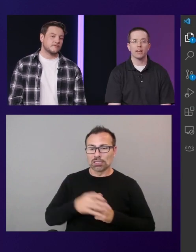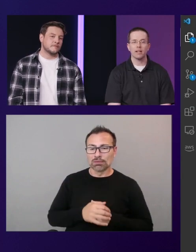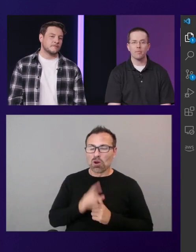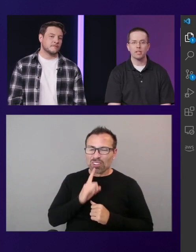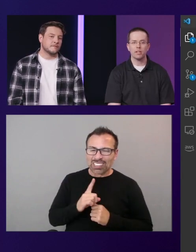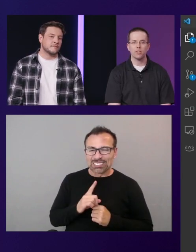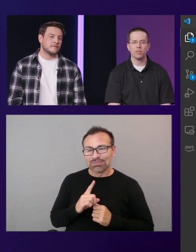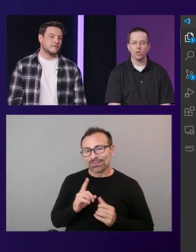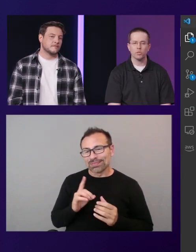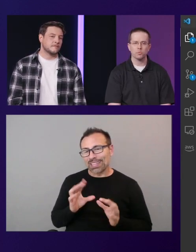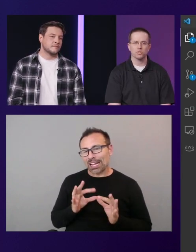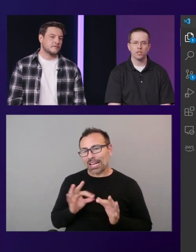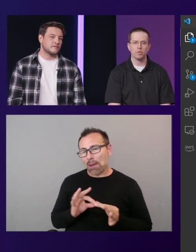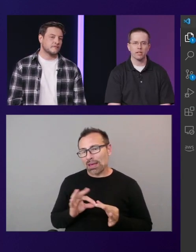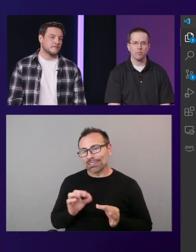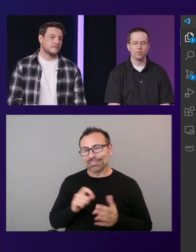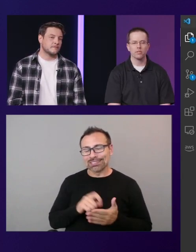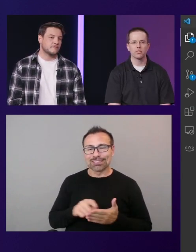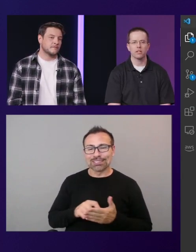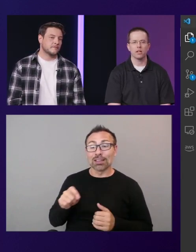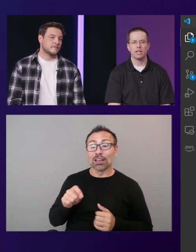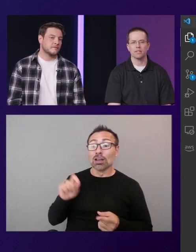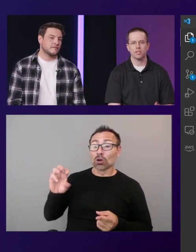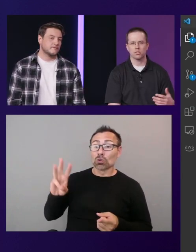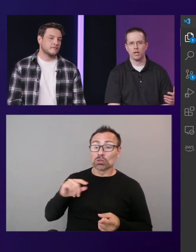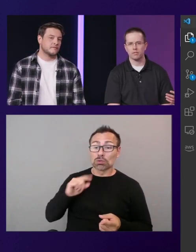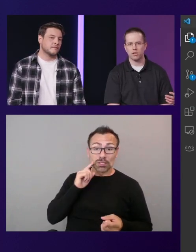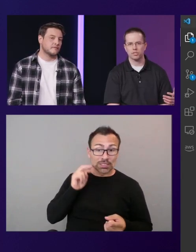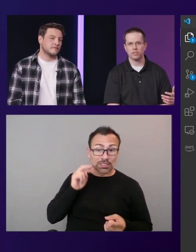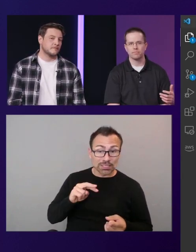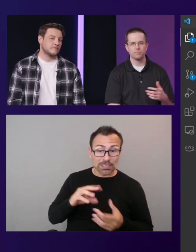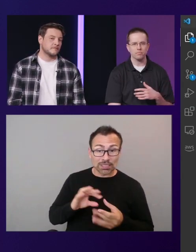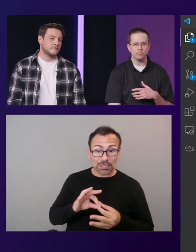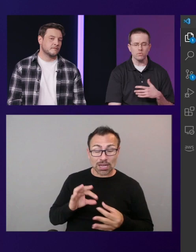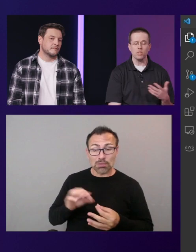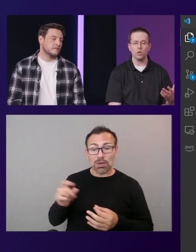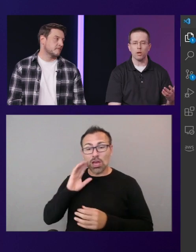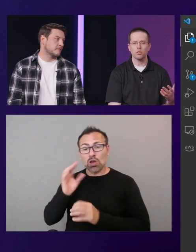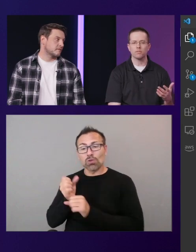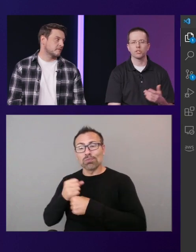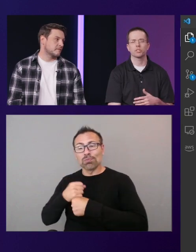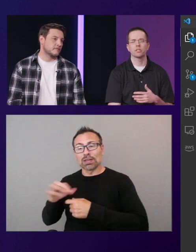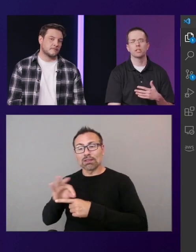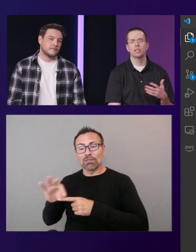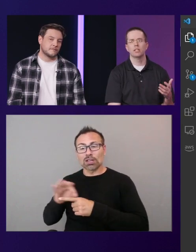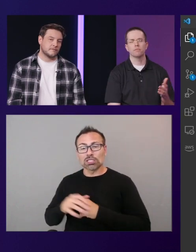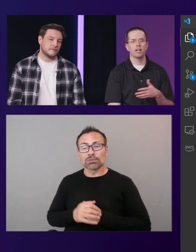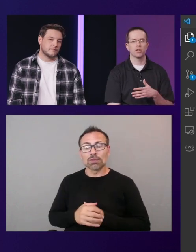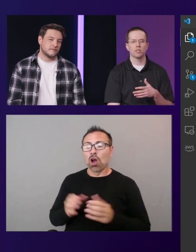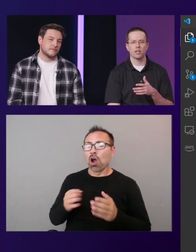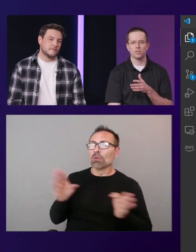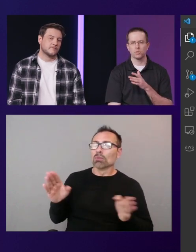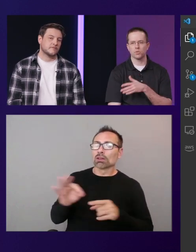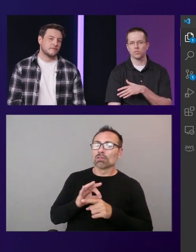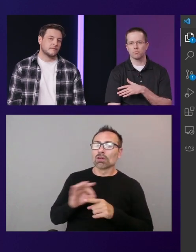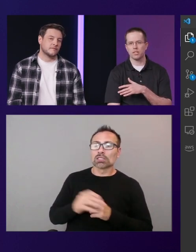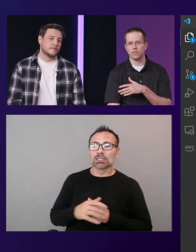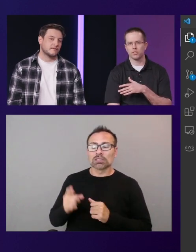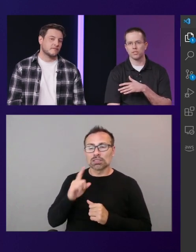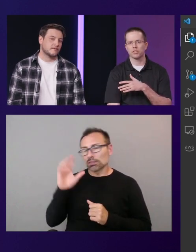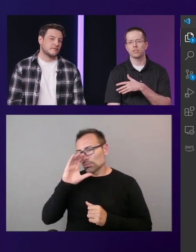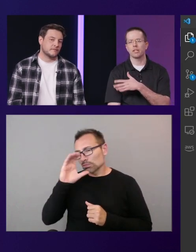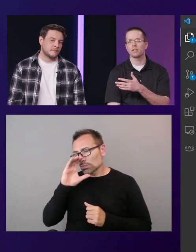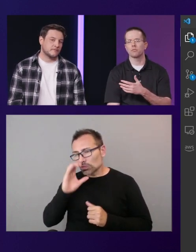I'm going to add a comment here that Code Whisperer is going to pick up and ask it to write a function, or a public function, that finds all the customers, sorts them